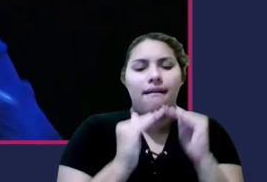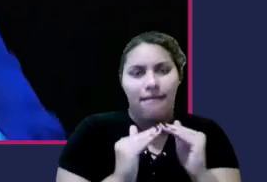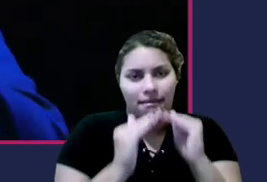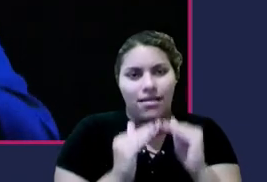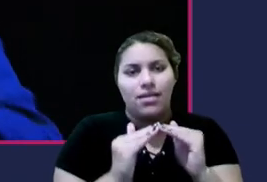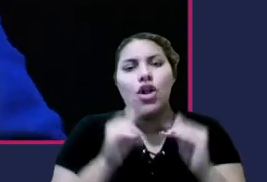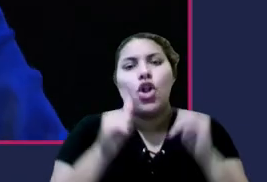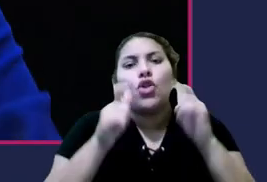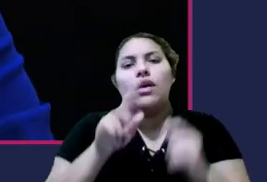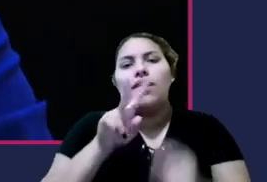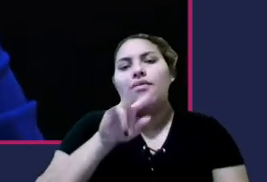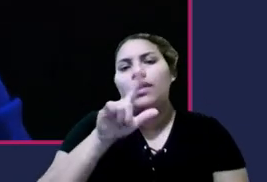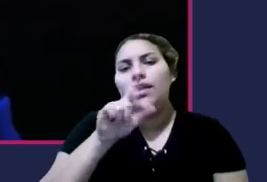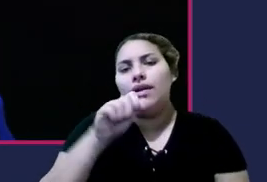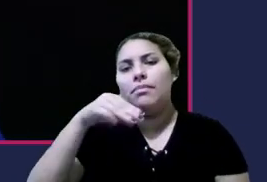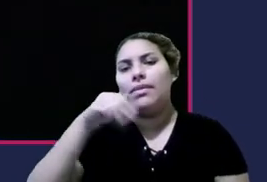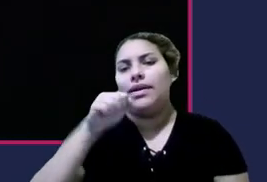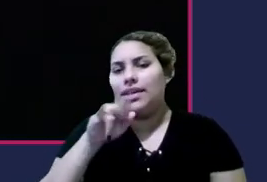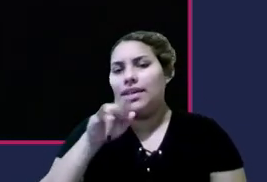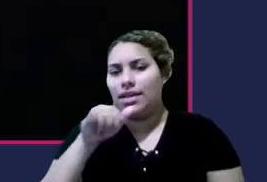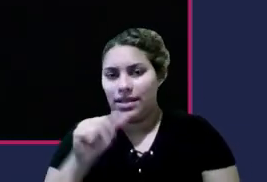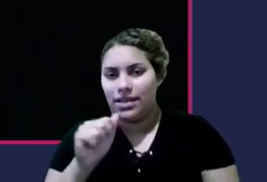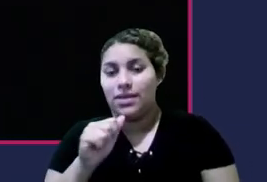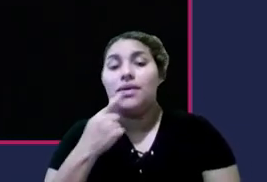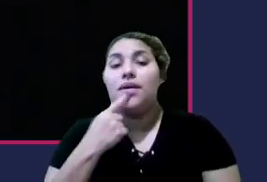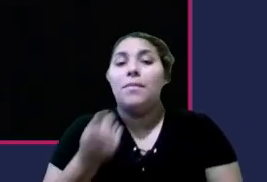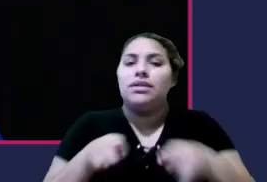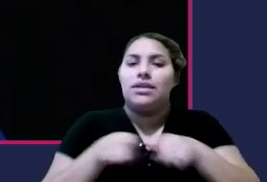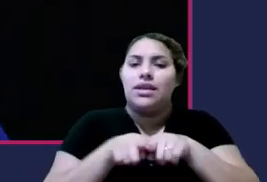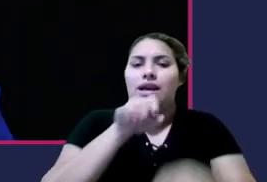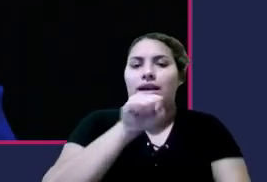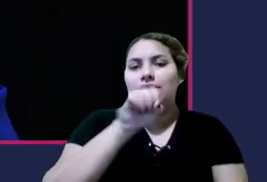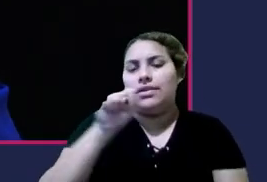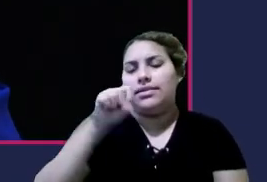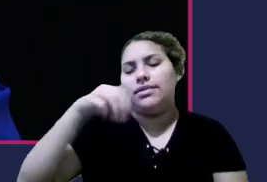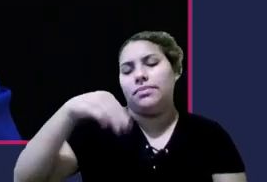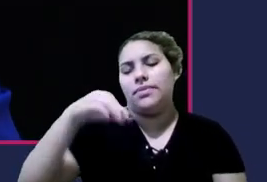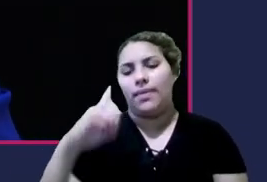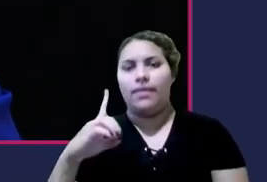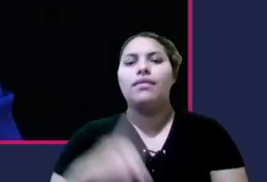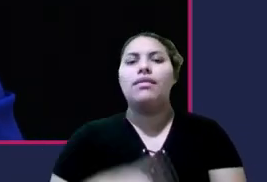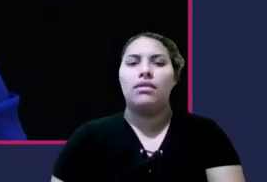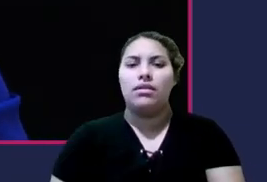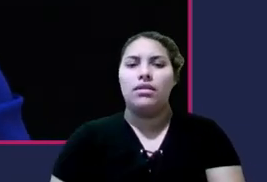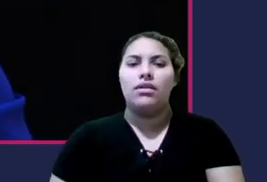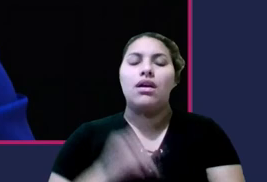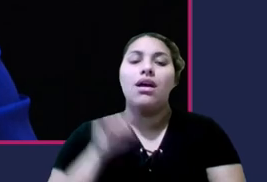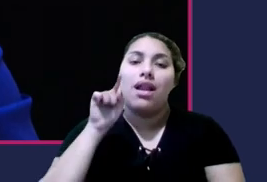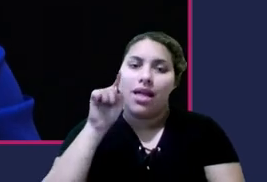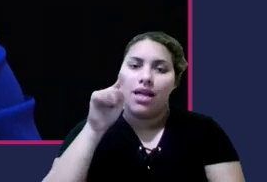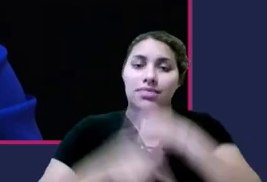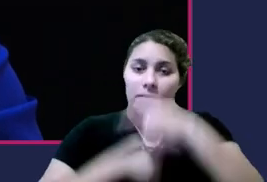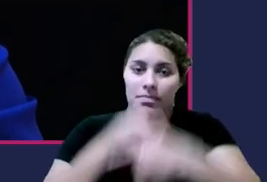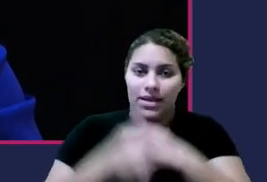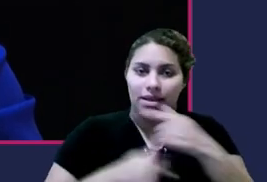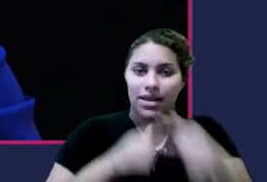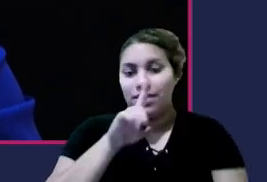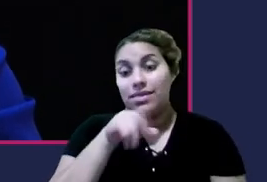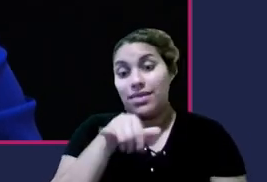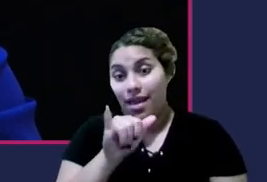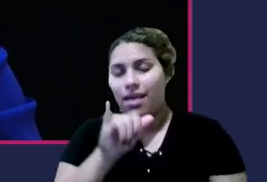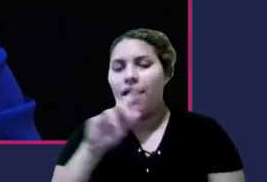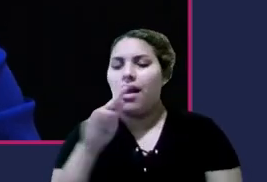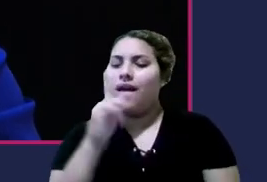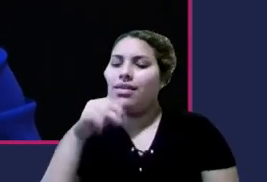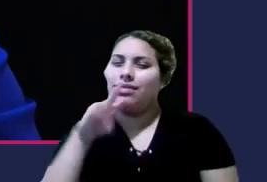Edna, go to Casa Hunter. We have a partnership with CSMD, the Day Hunter work,